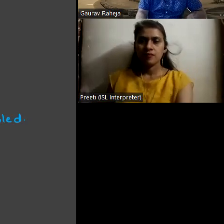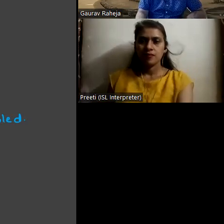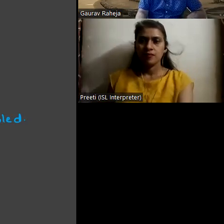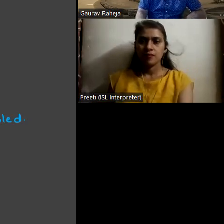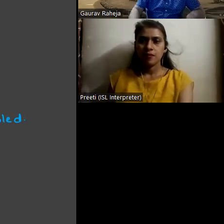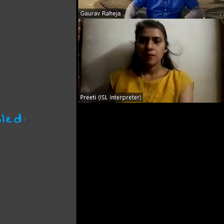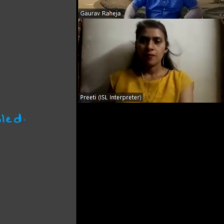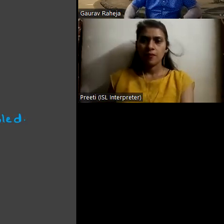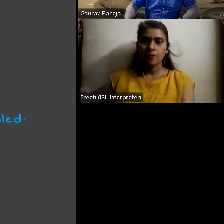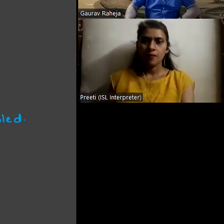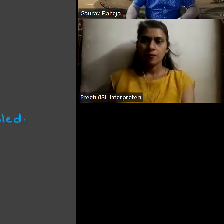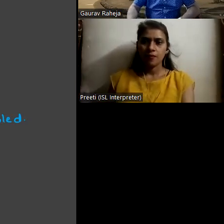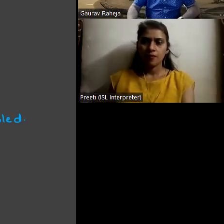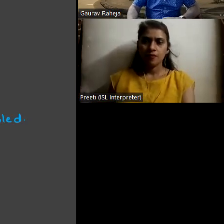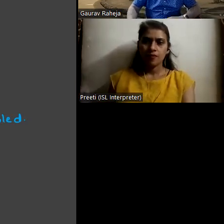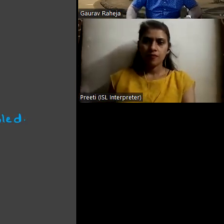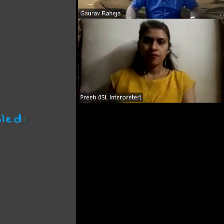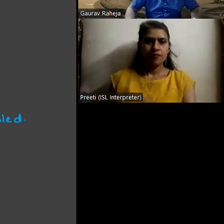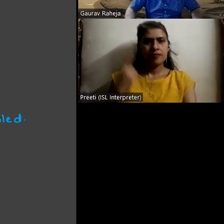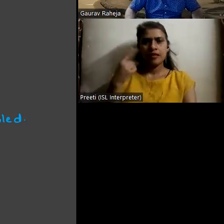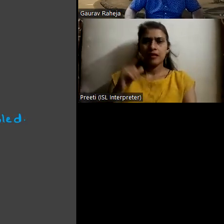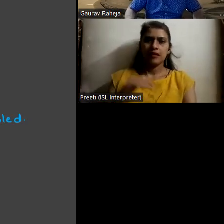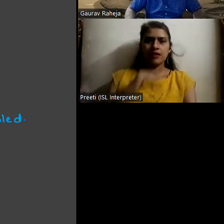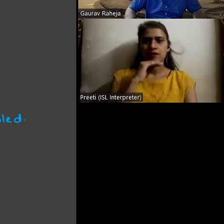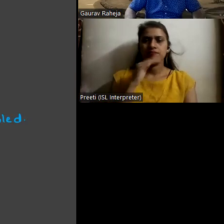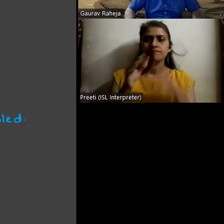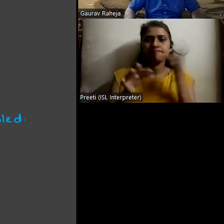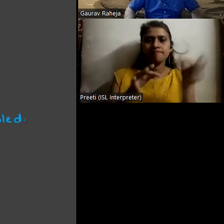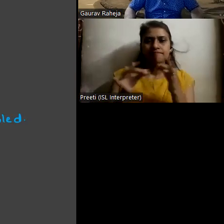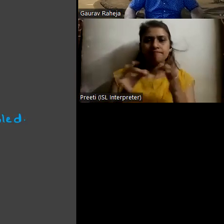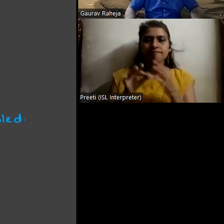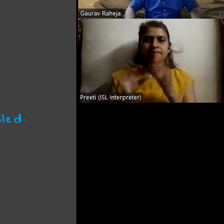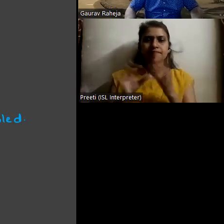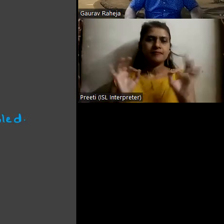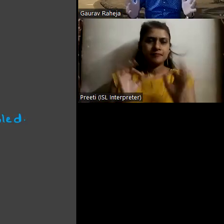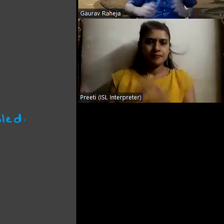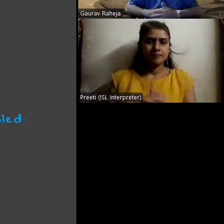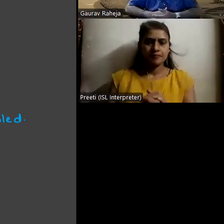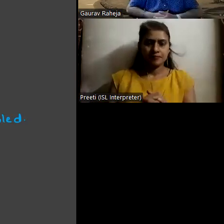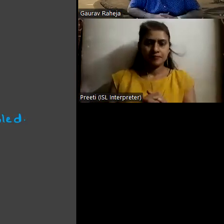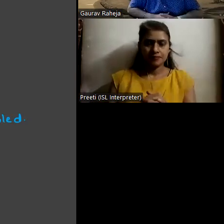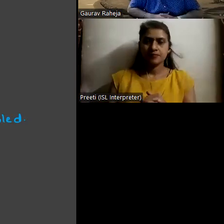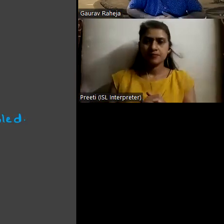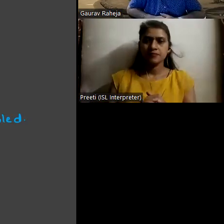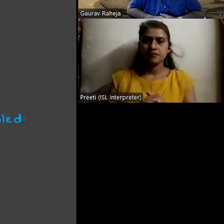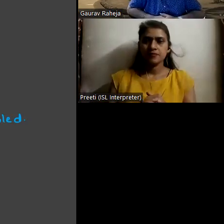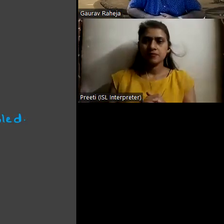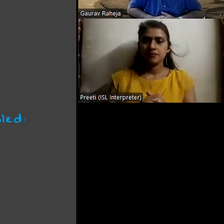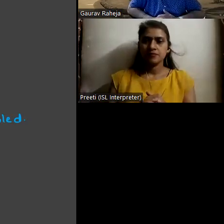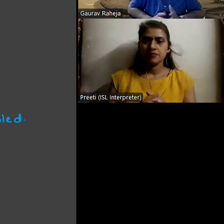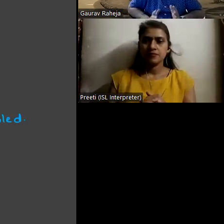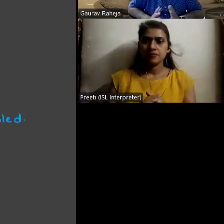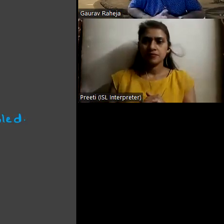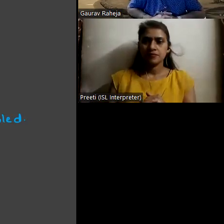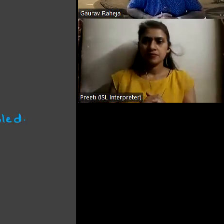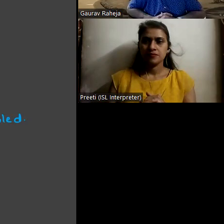So great. I think we've got beautiful views and beautiful sharings. Actually, we can